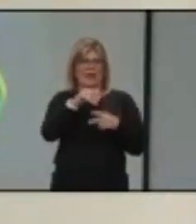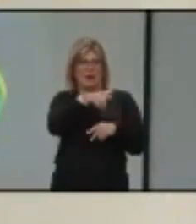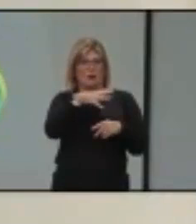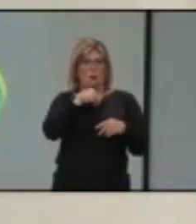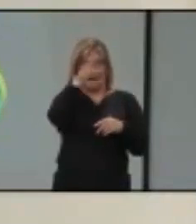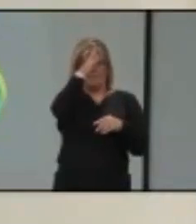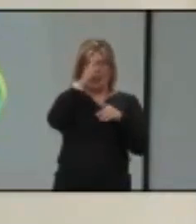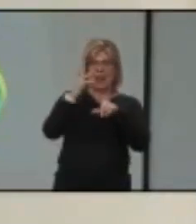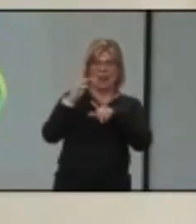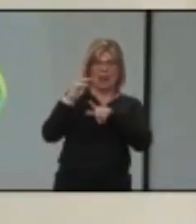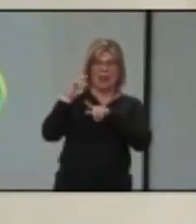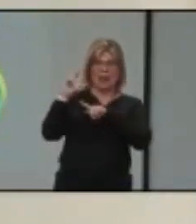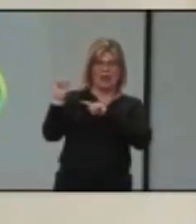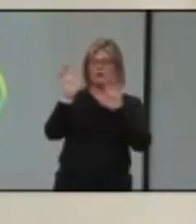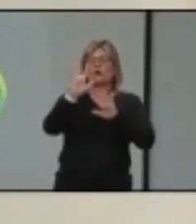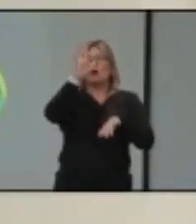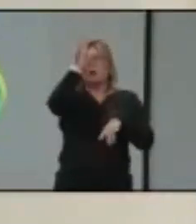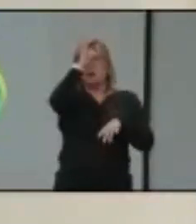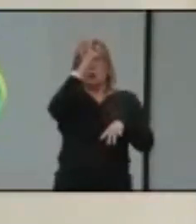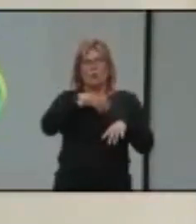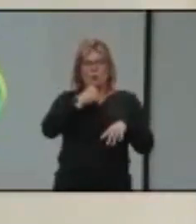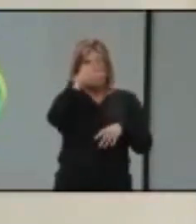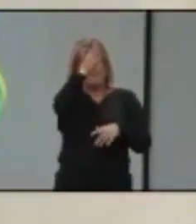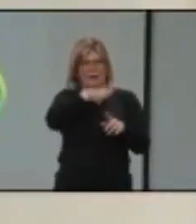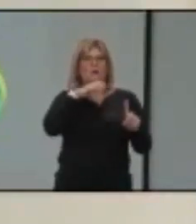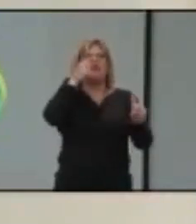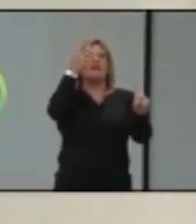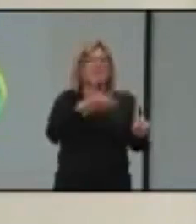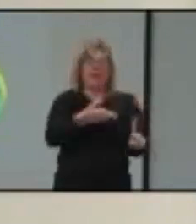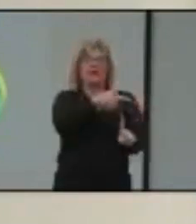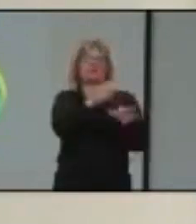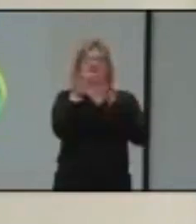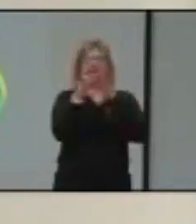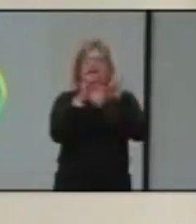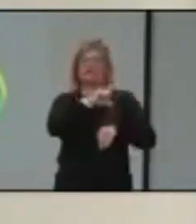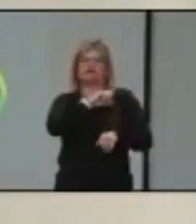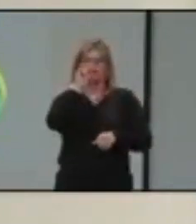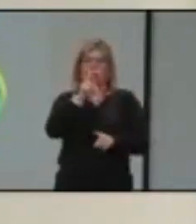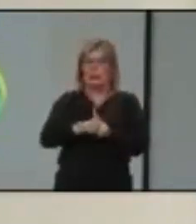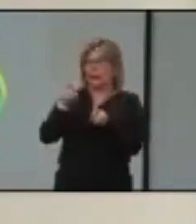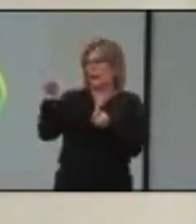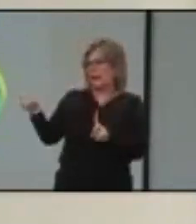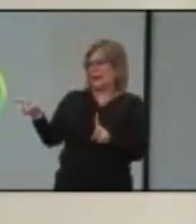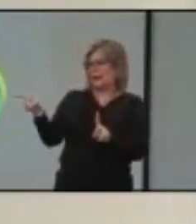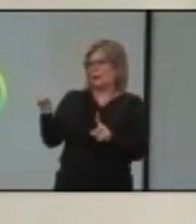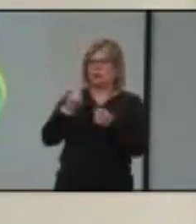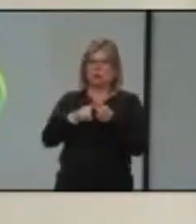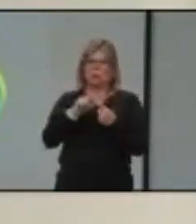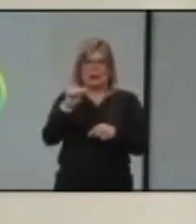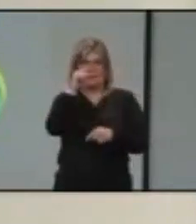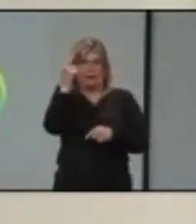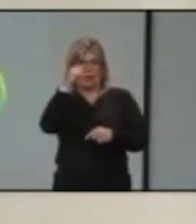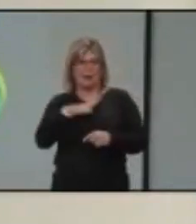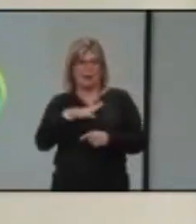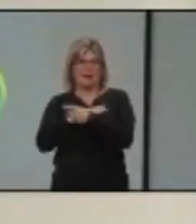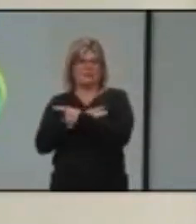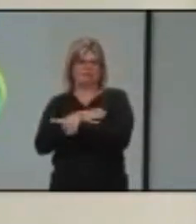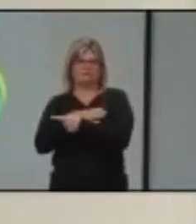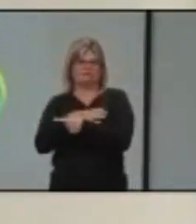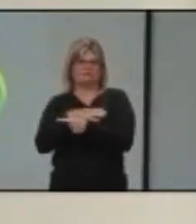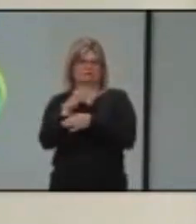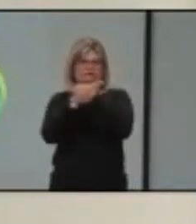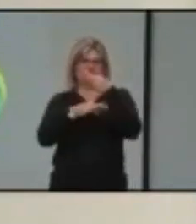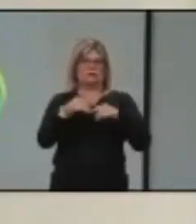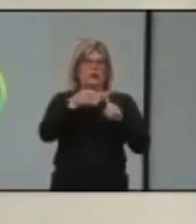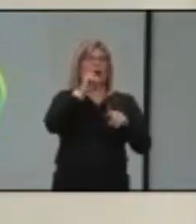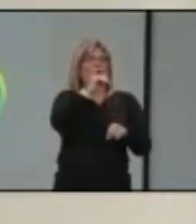man left. No. The white man was there and he told the police, no, it was him, and pointed at a black man. And so then